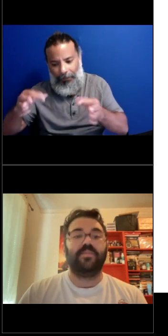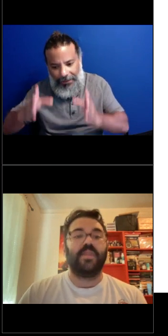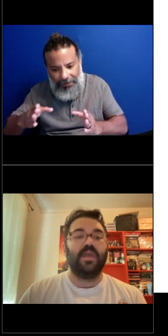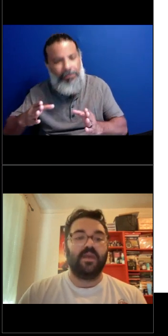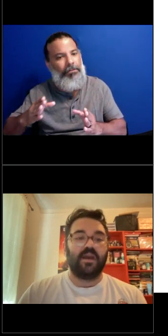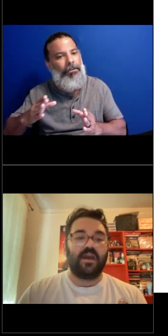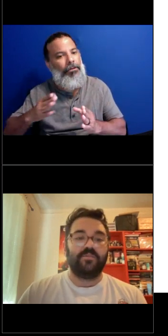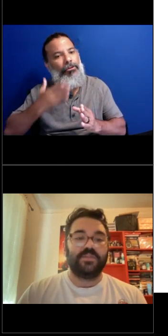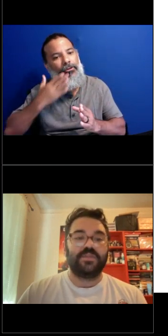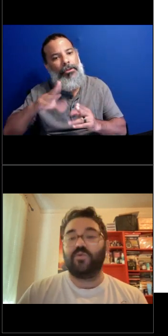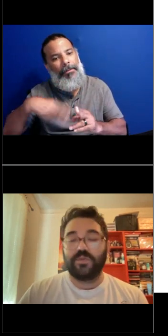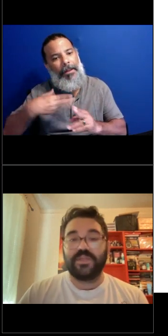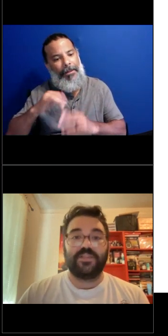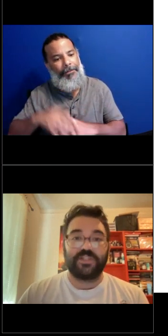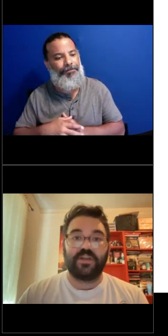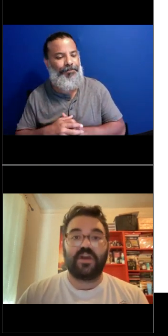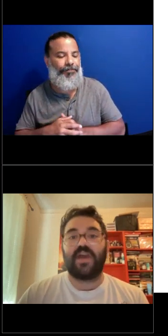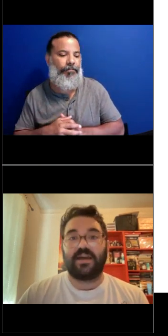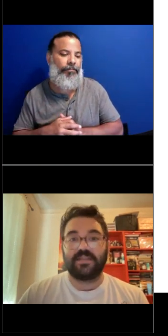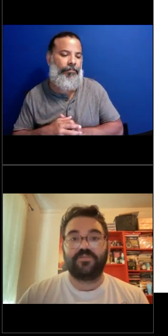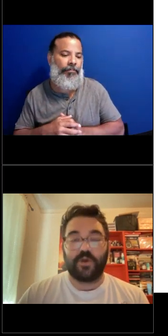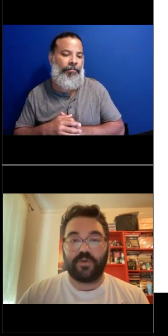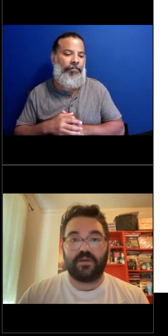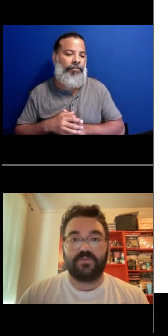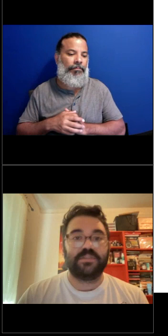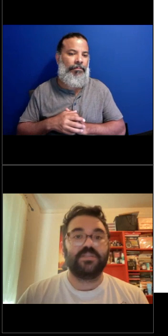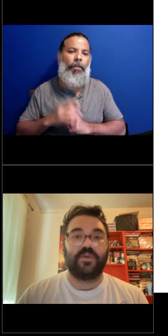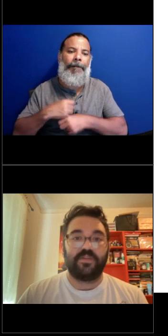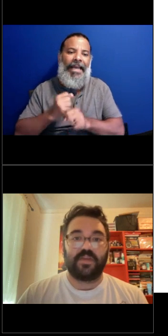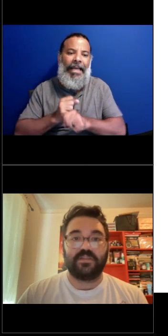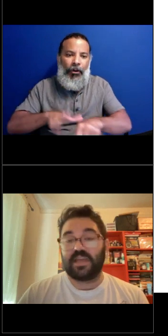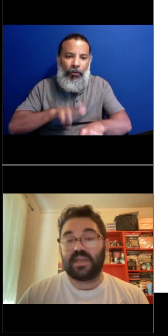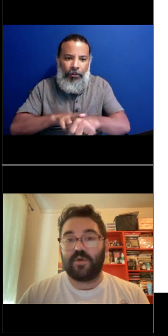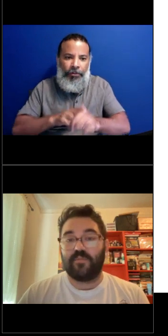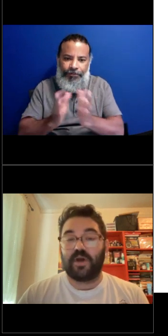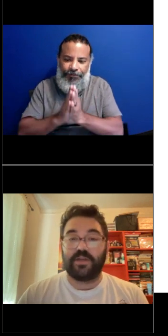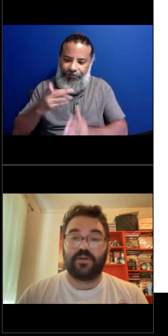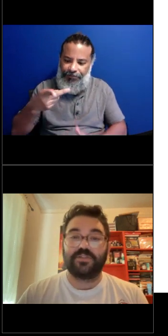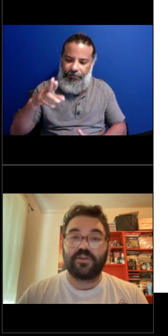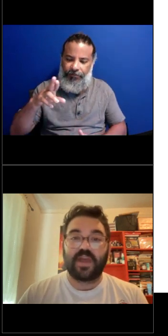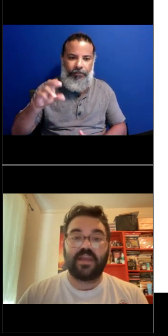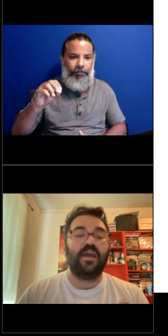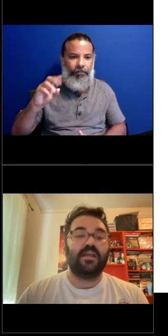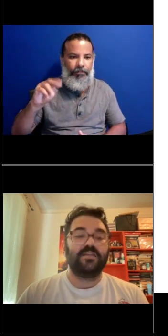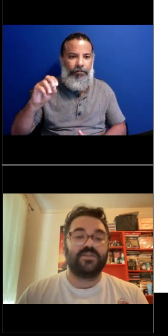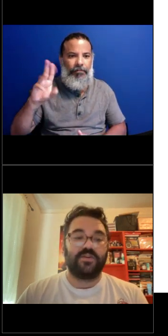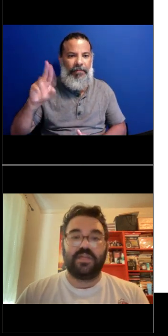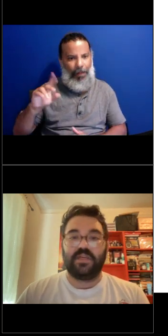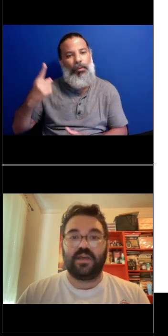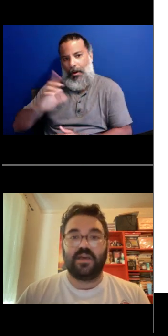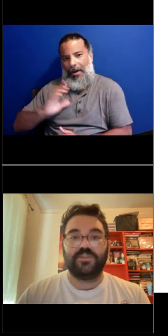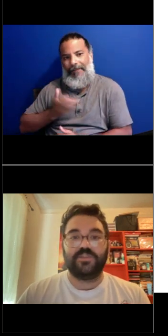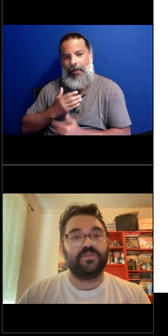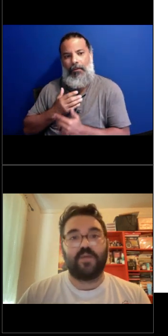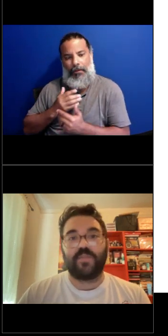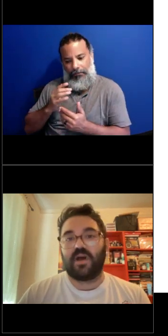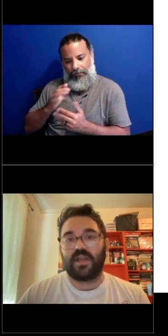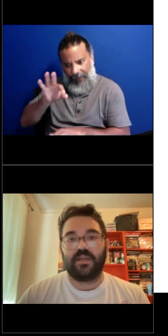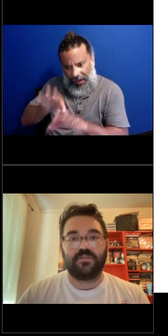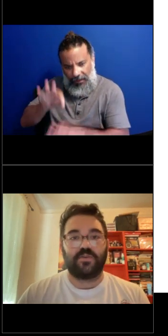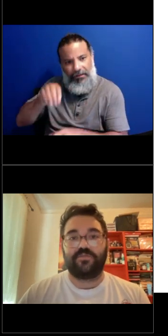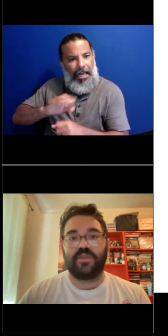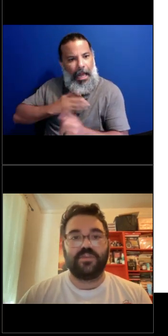engage with. So normalization of asking for pronouns is one of the things that came up a lot in our survey, and certainly shows